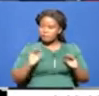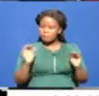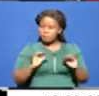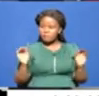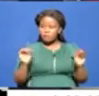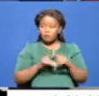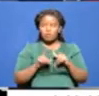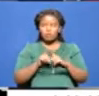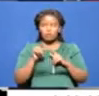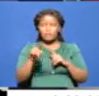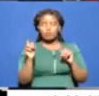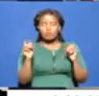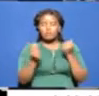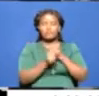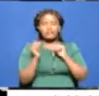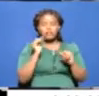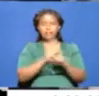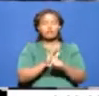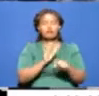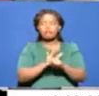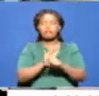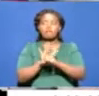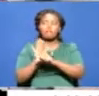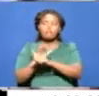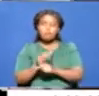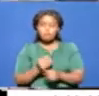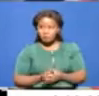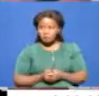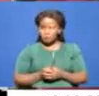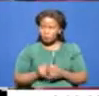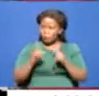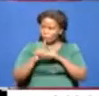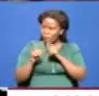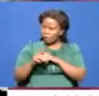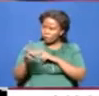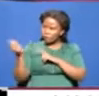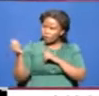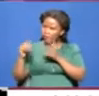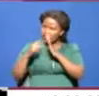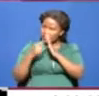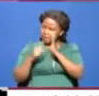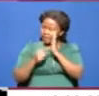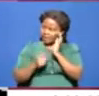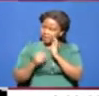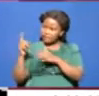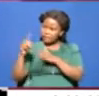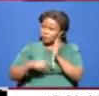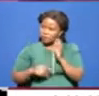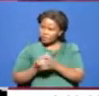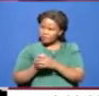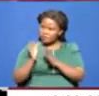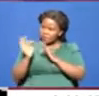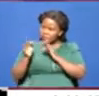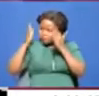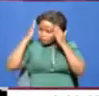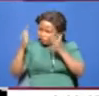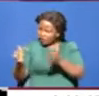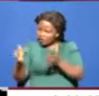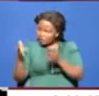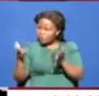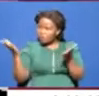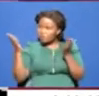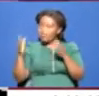a lot, like you have seen in many. And also something else that has been highlighted is the fact that when you look at the number of